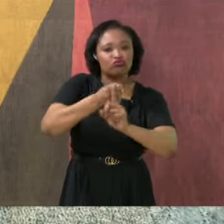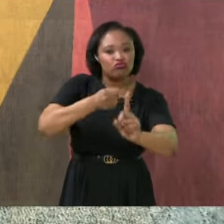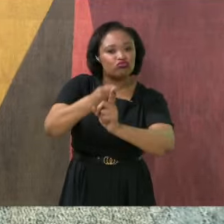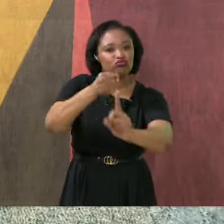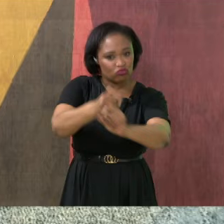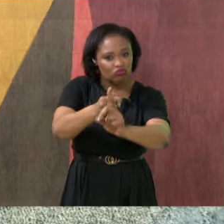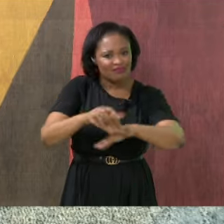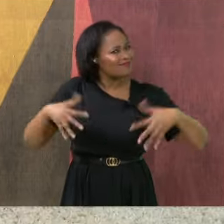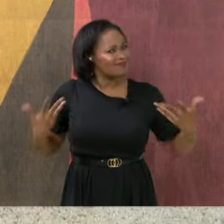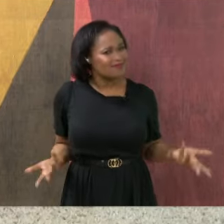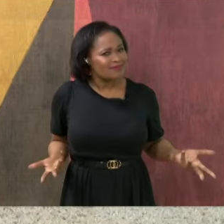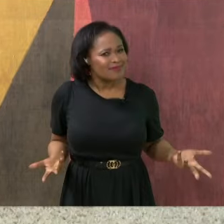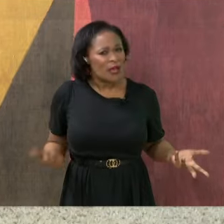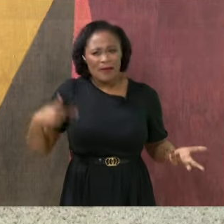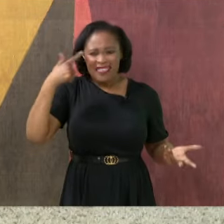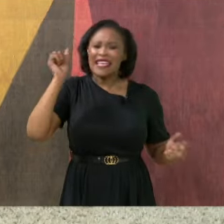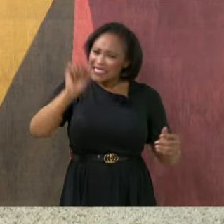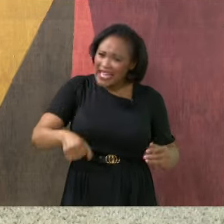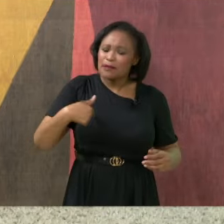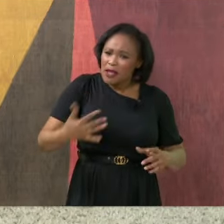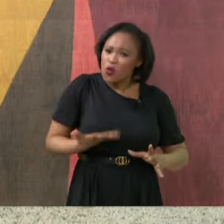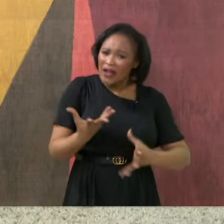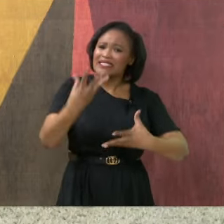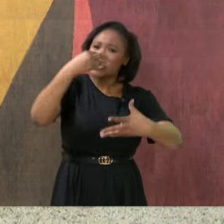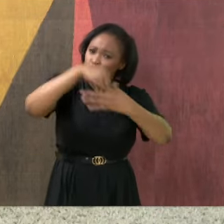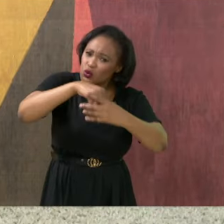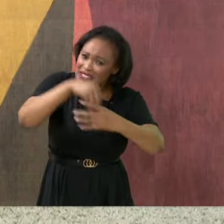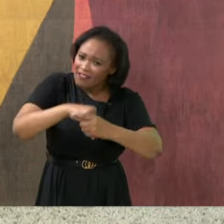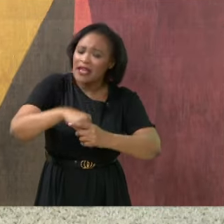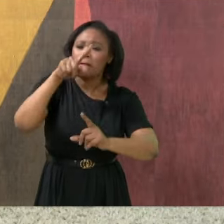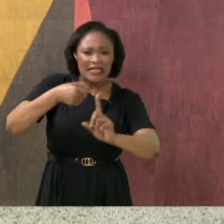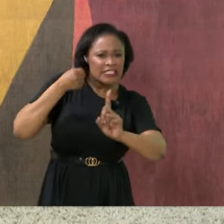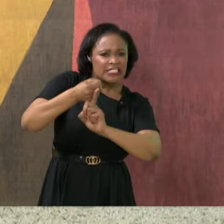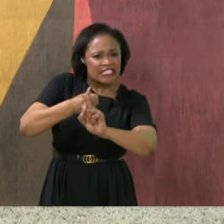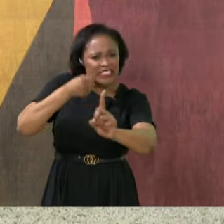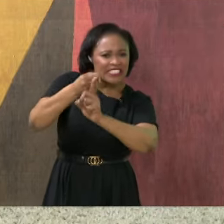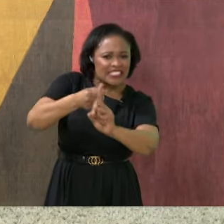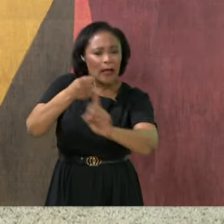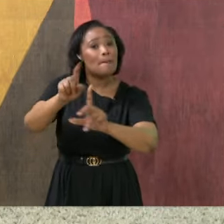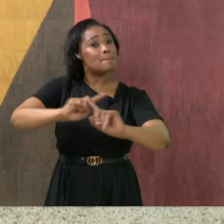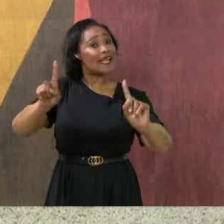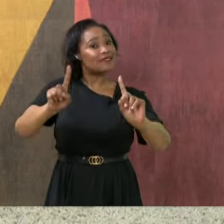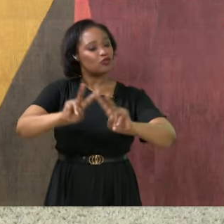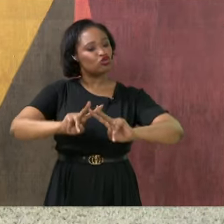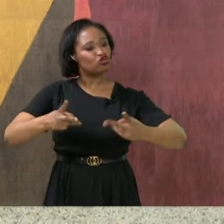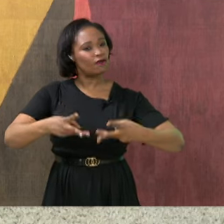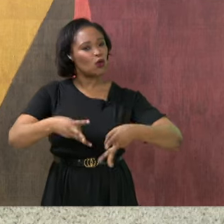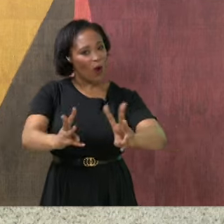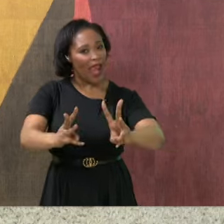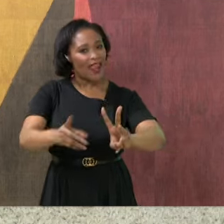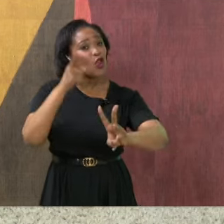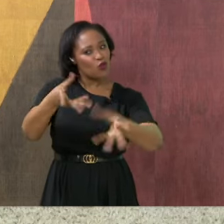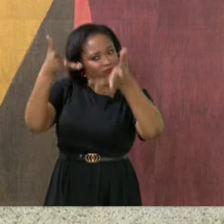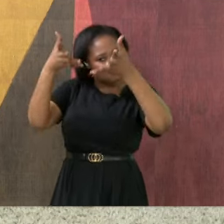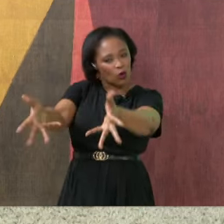what I was saying, but I was just like, and I was like, no, all of our Miss SAs have brought inclusivity, but I want someone who's going to bring something different. And literally, that is who